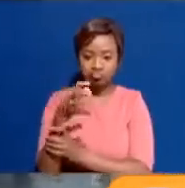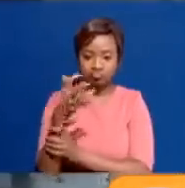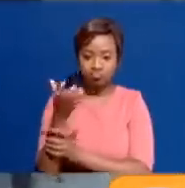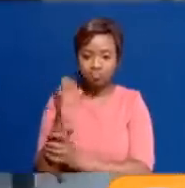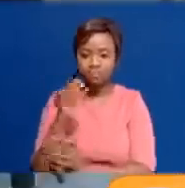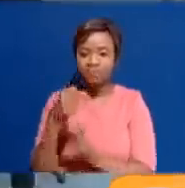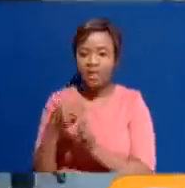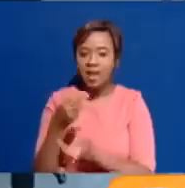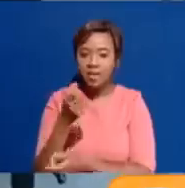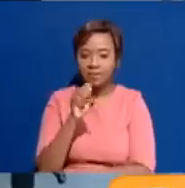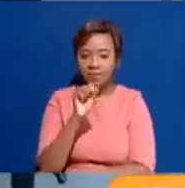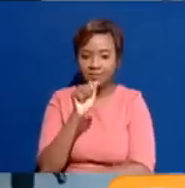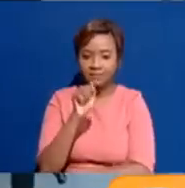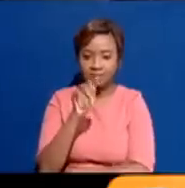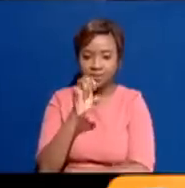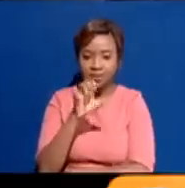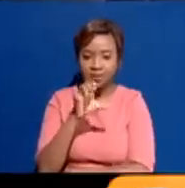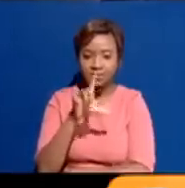developed in the past 2 years.